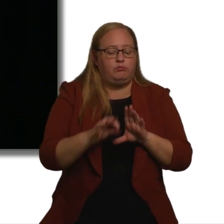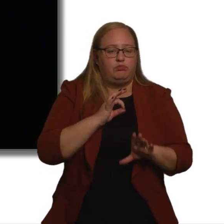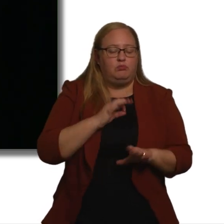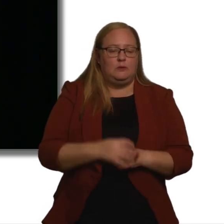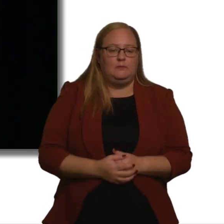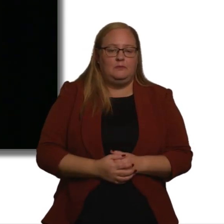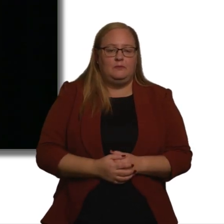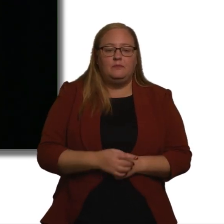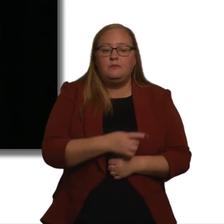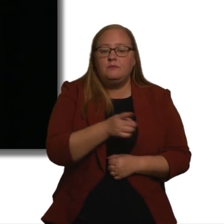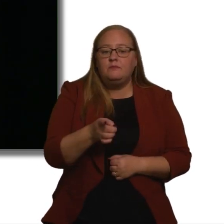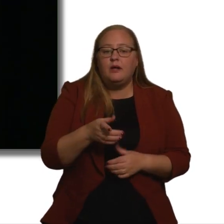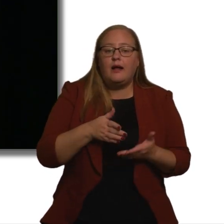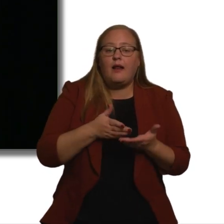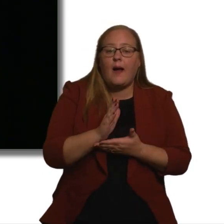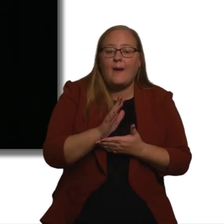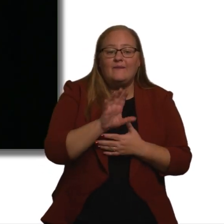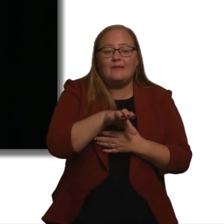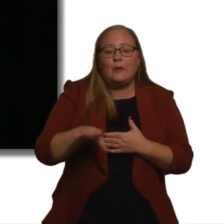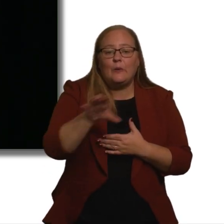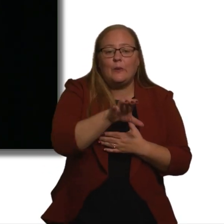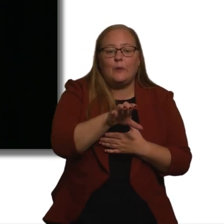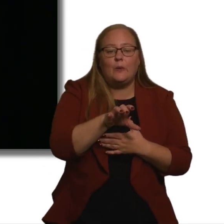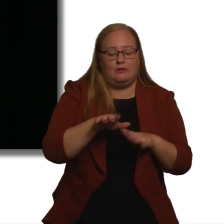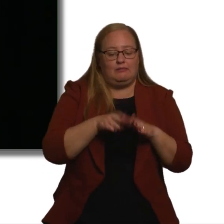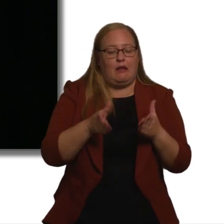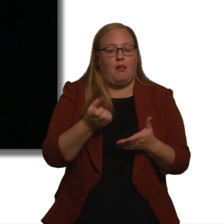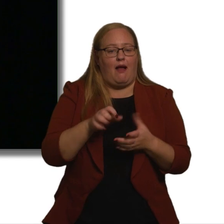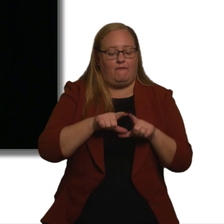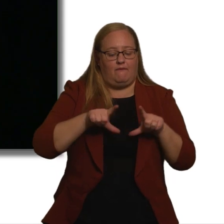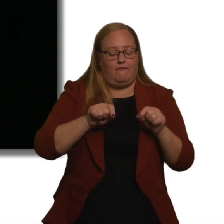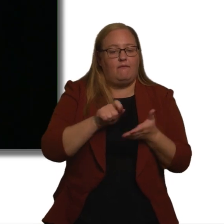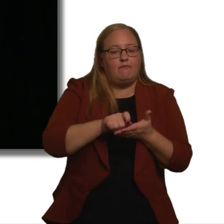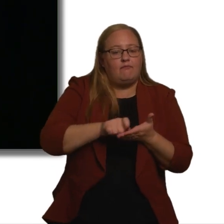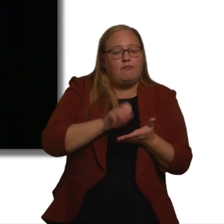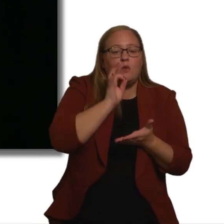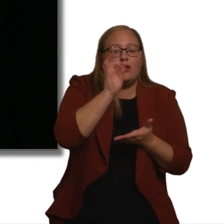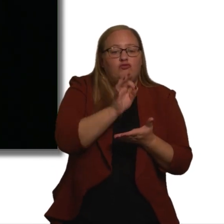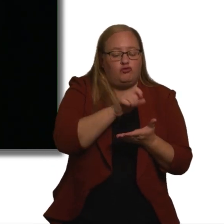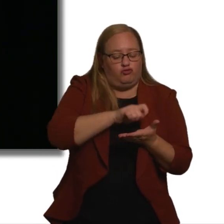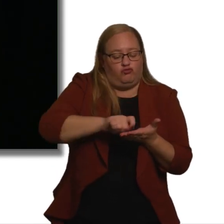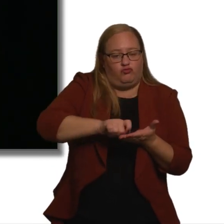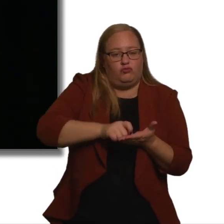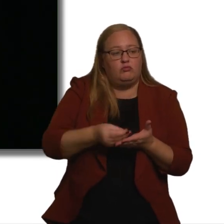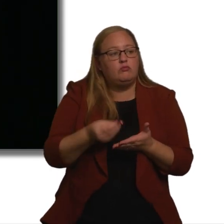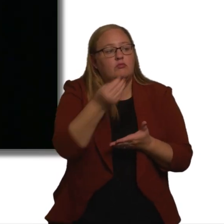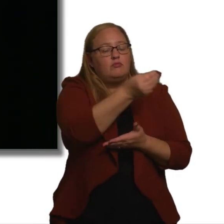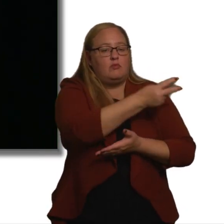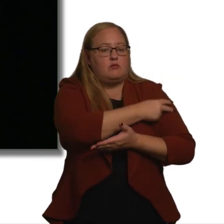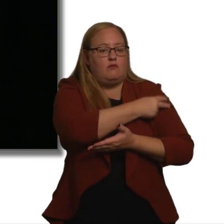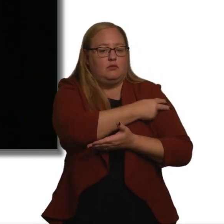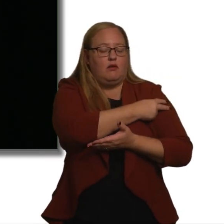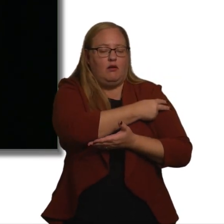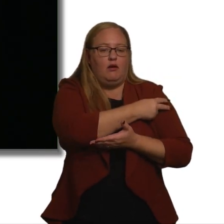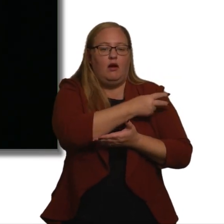attending our live venues, just fill in a question card on your table and share it with one of the officers who will make sure that it makes